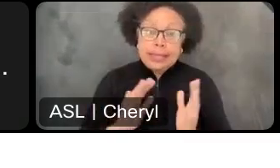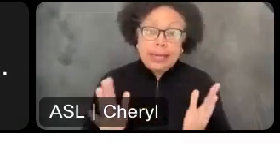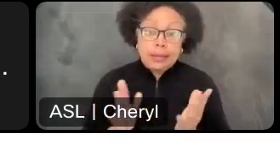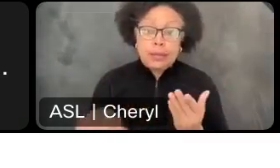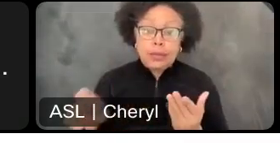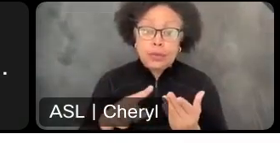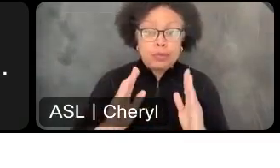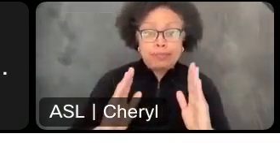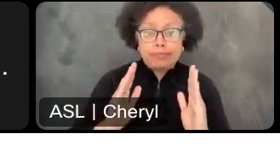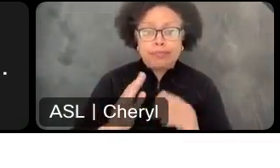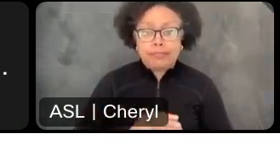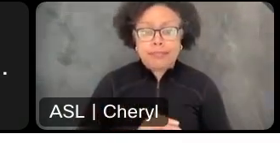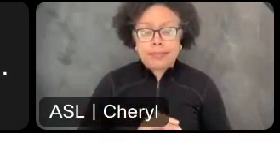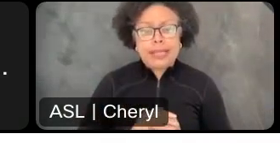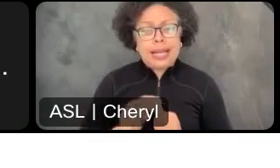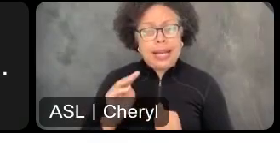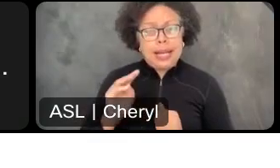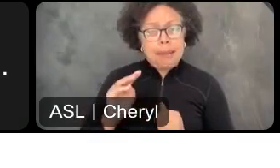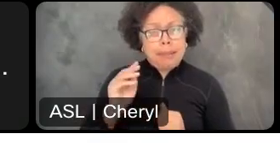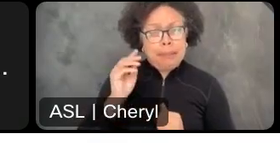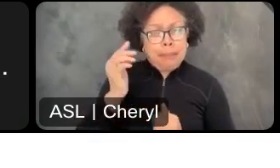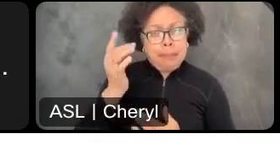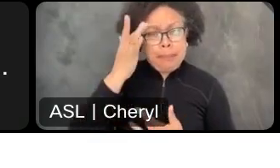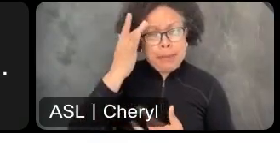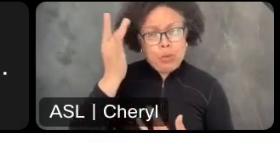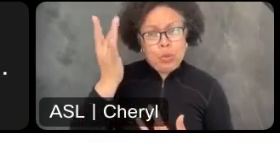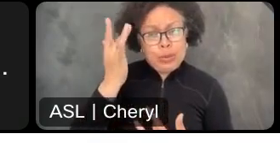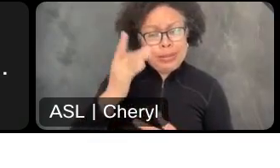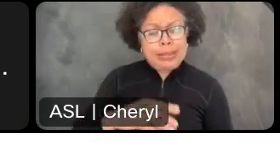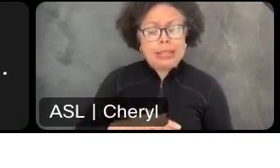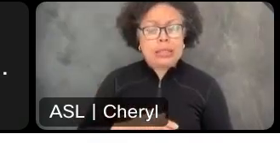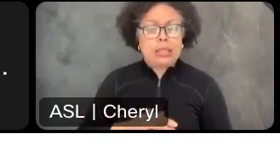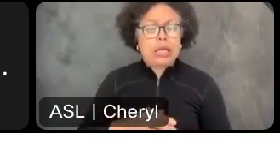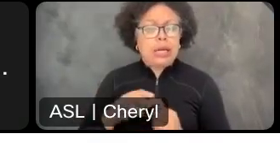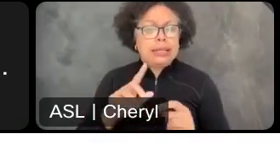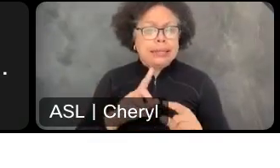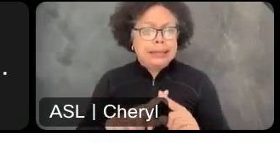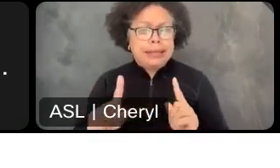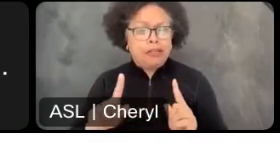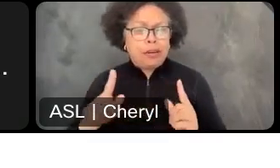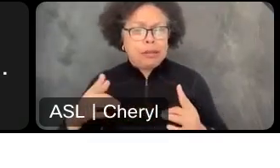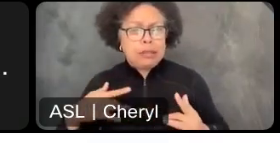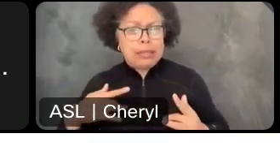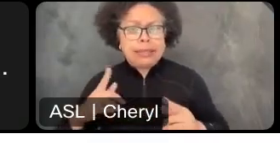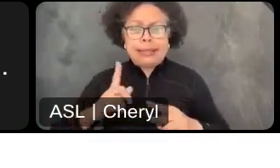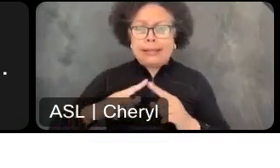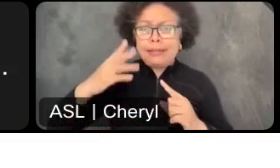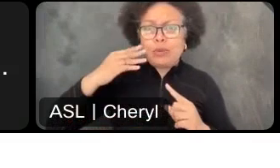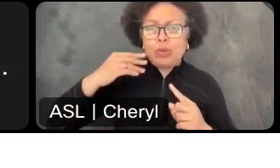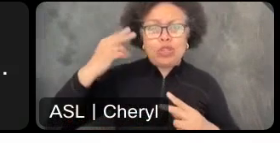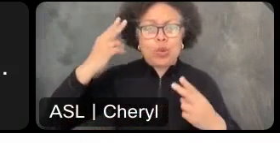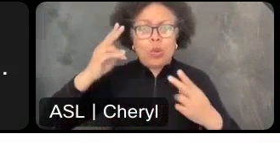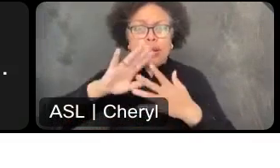to how mental illness or alternative perceptions are portrayed in media and start to identify how